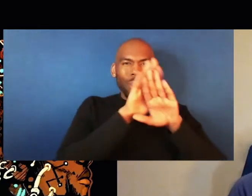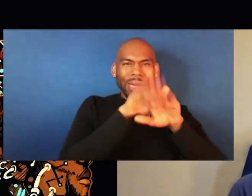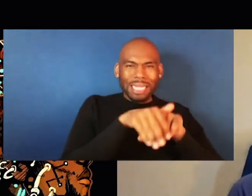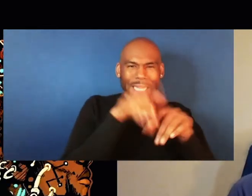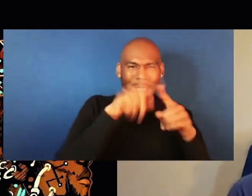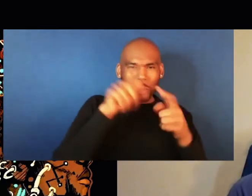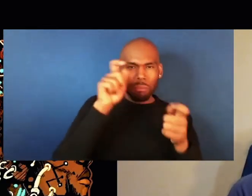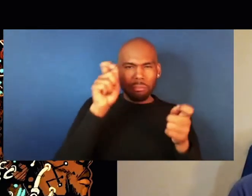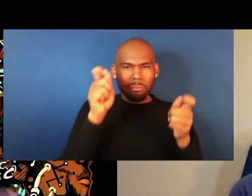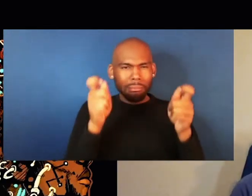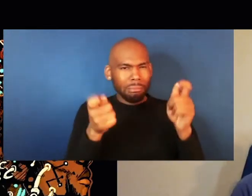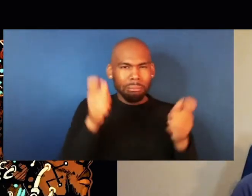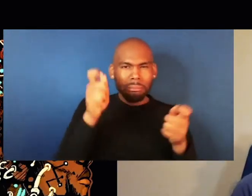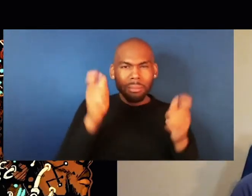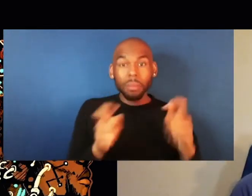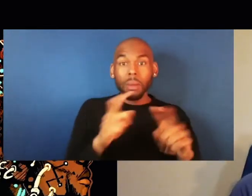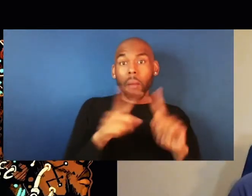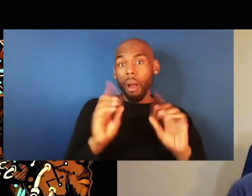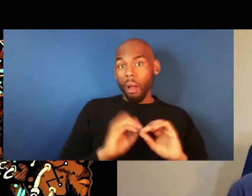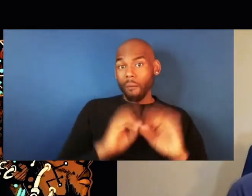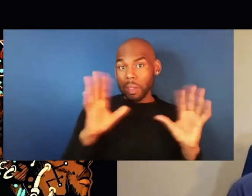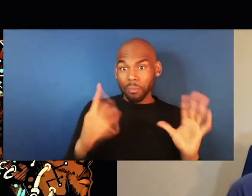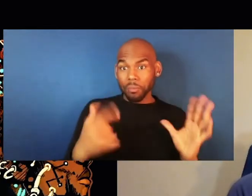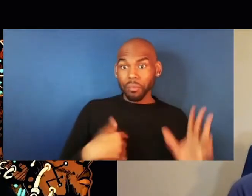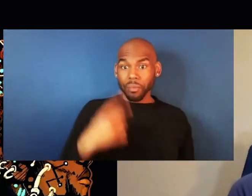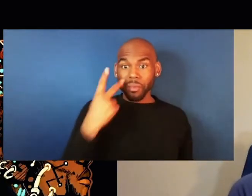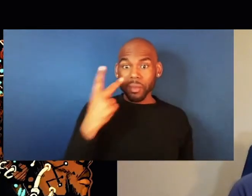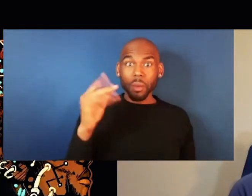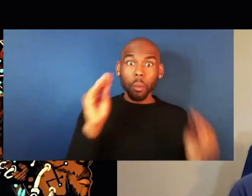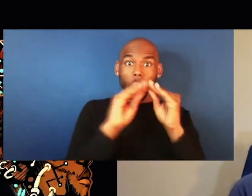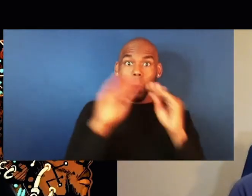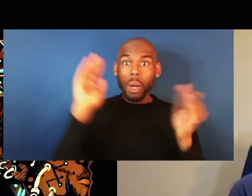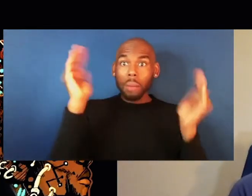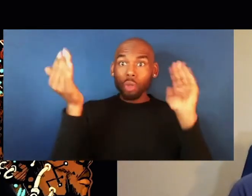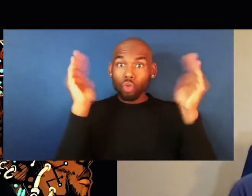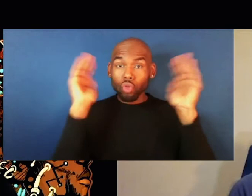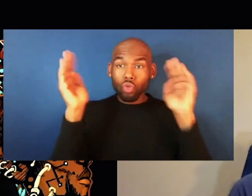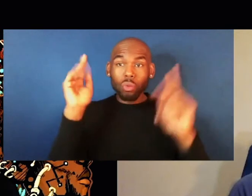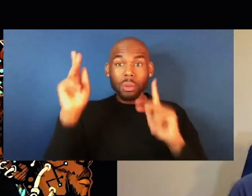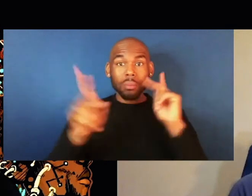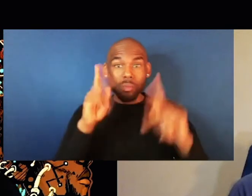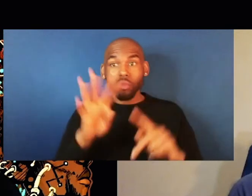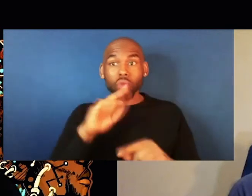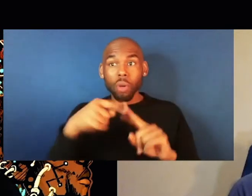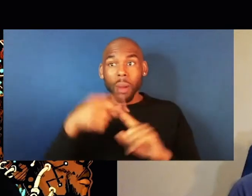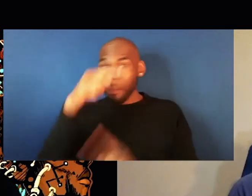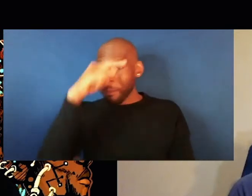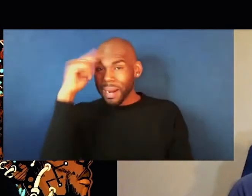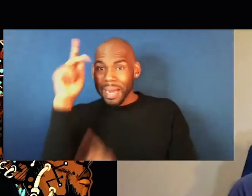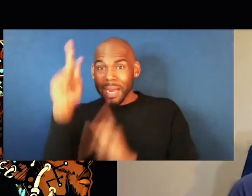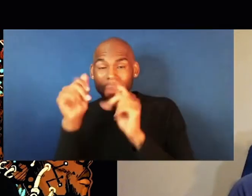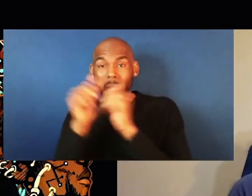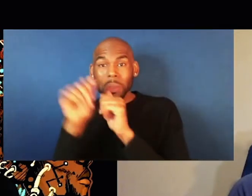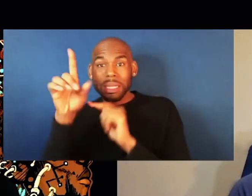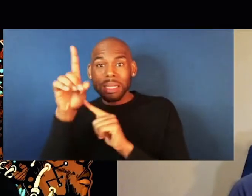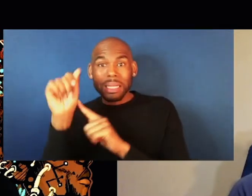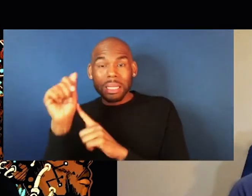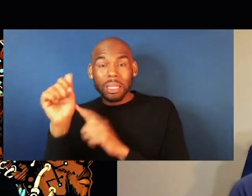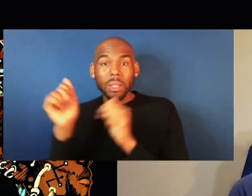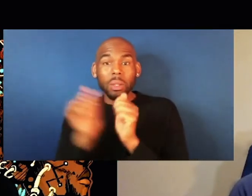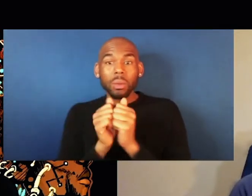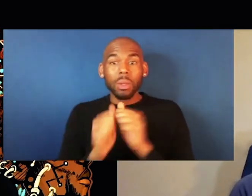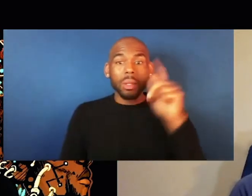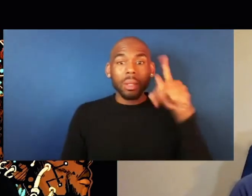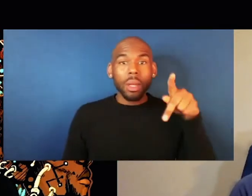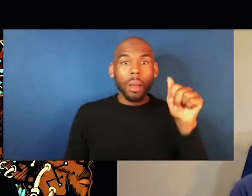to atrophy, you know? Now, you know, honestly, I've seen more comparisons with people talking about Black folk with